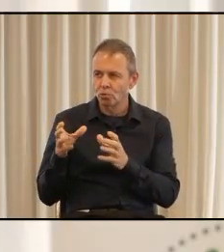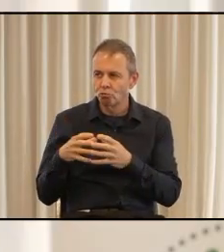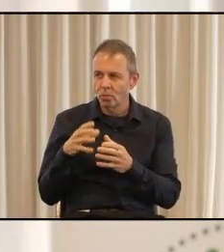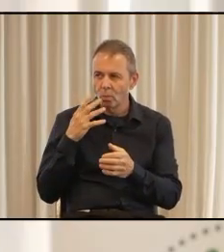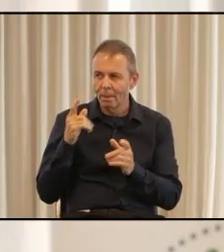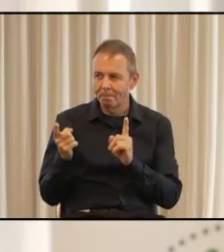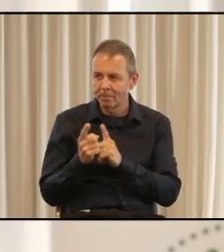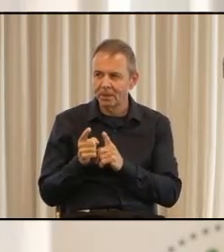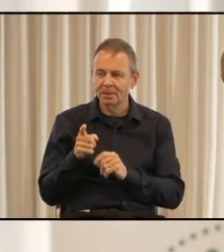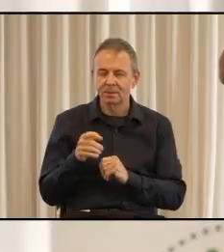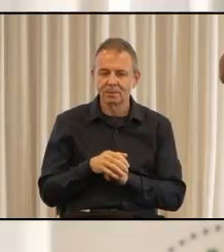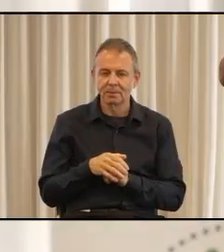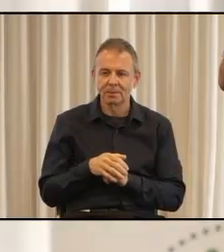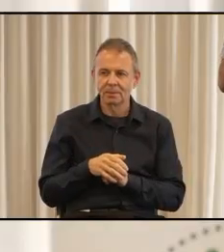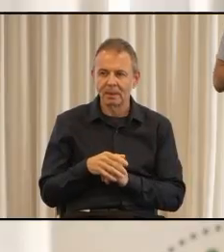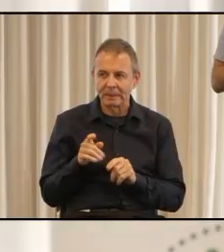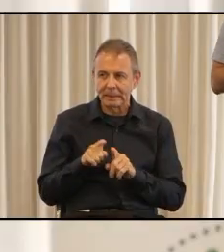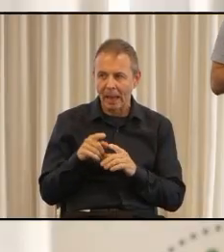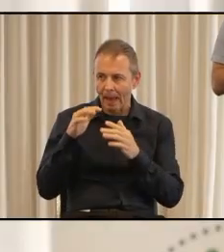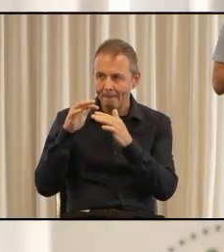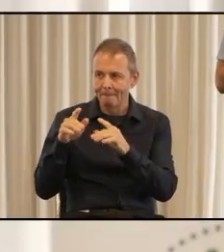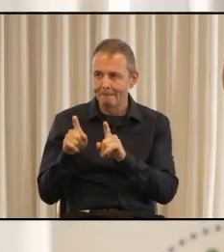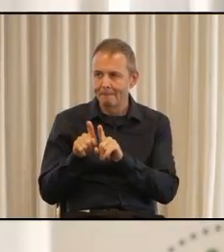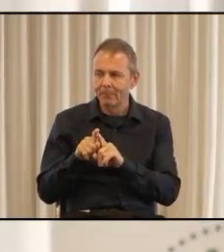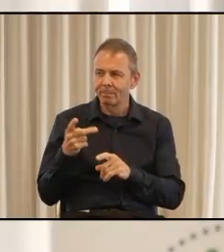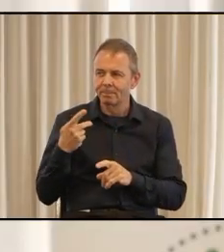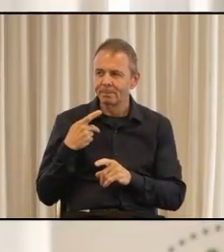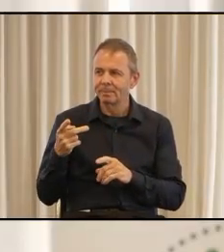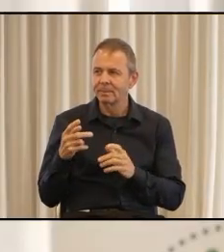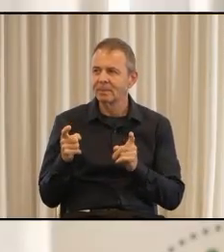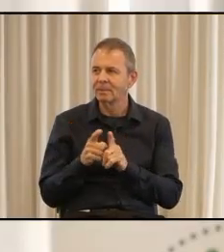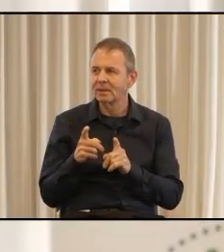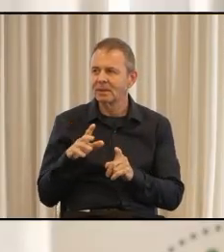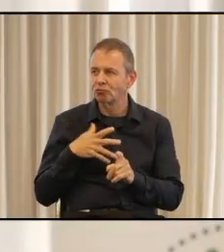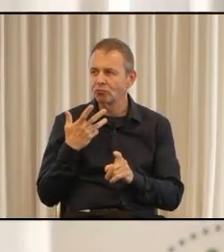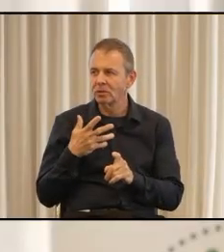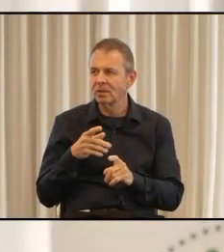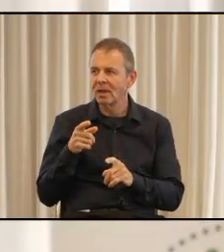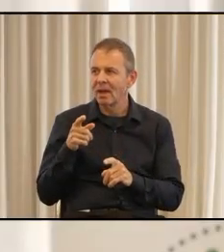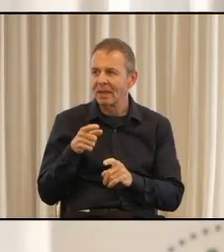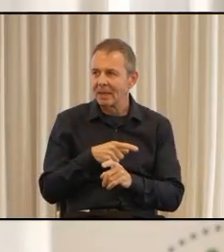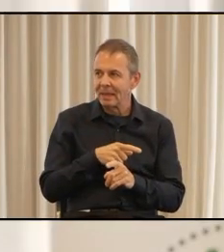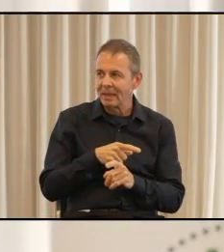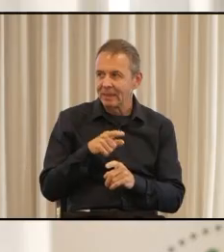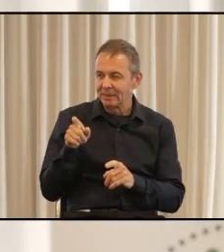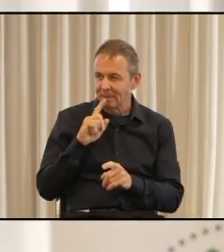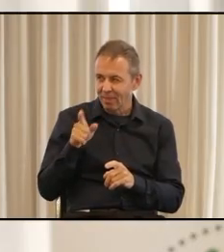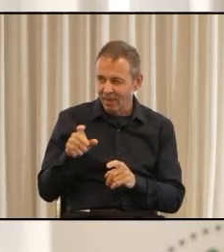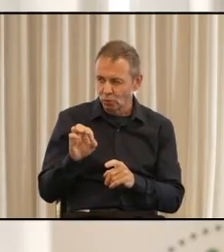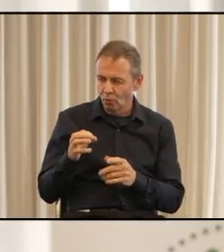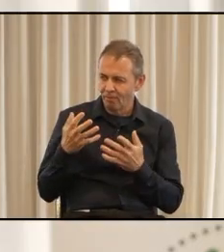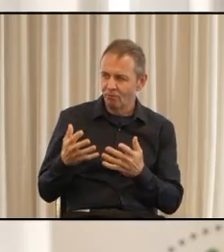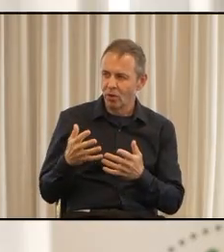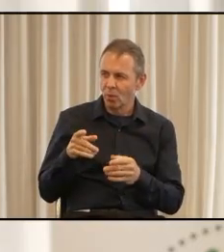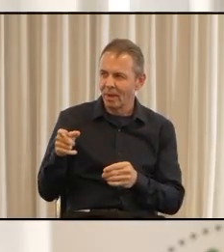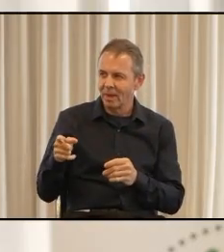meets, meet people that are also interested in it. And he thought this group was starting to not meet as frequently, and he wanted to still